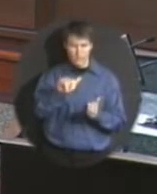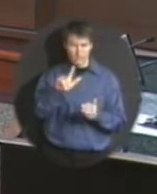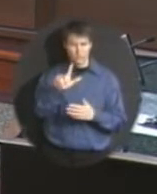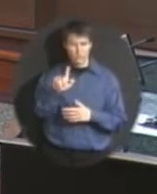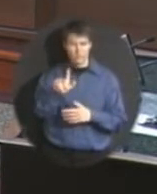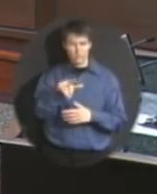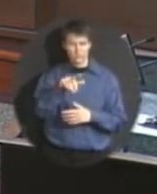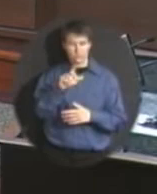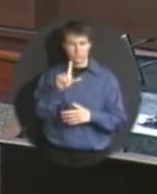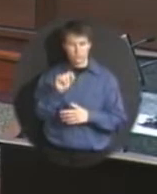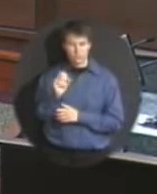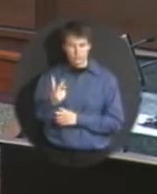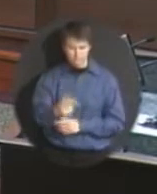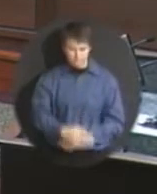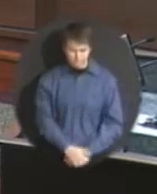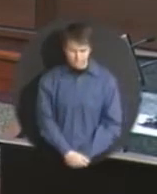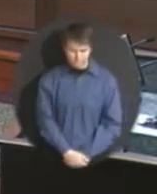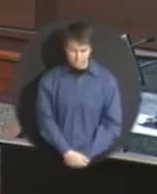2012.